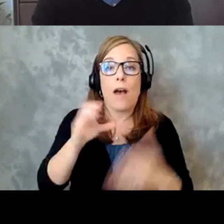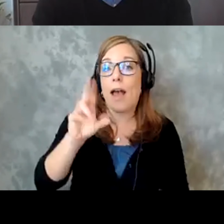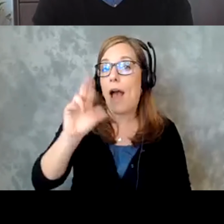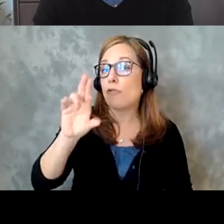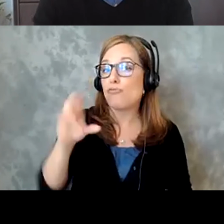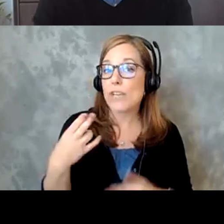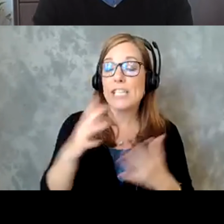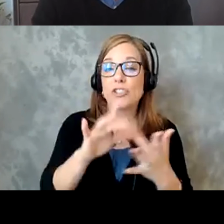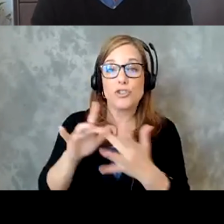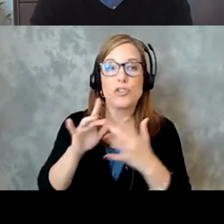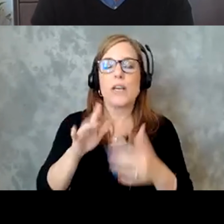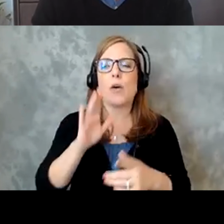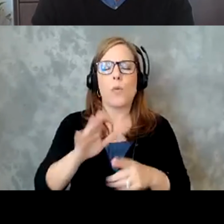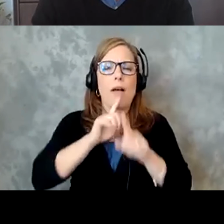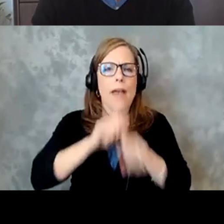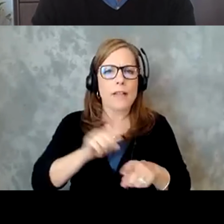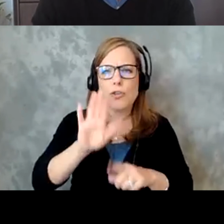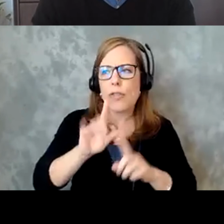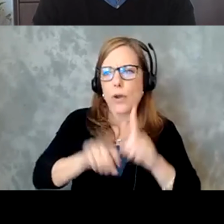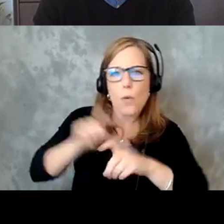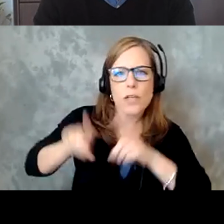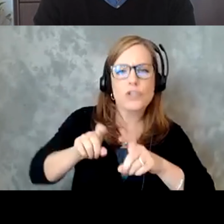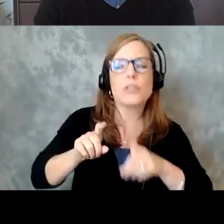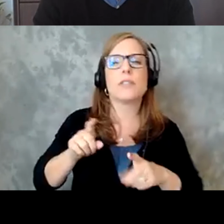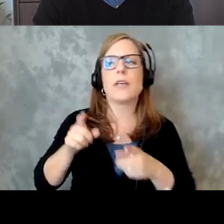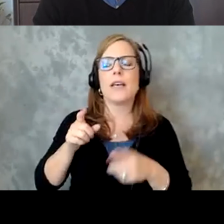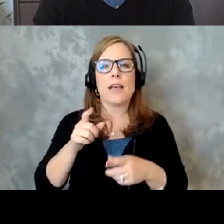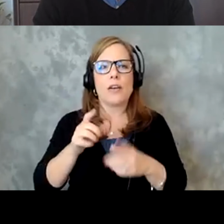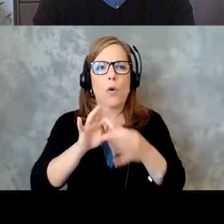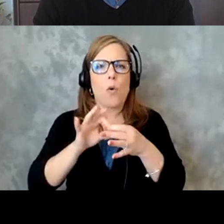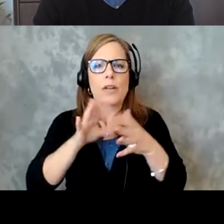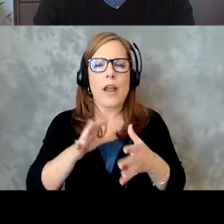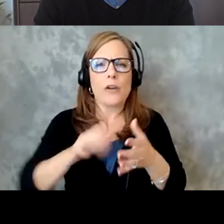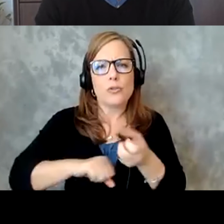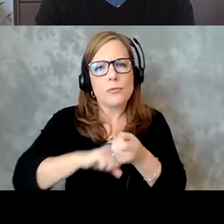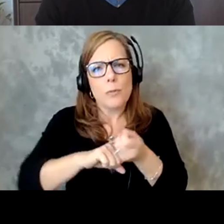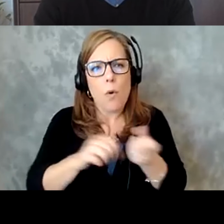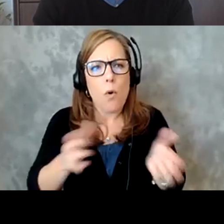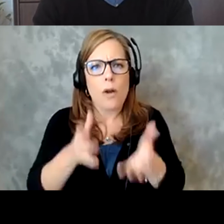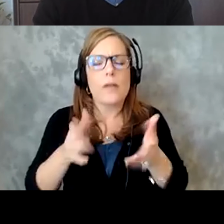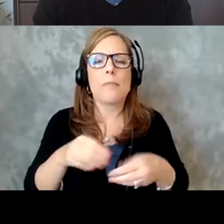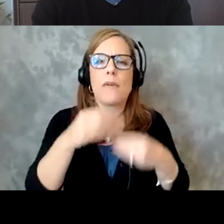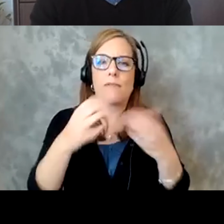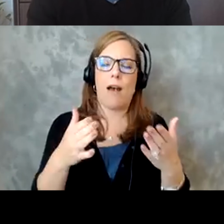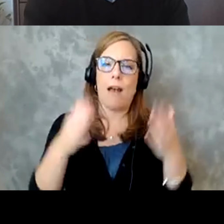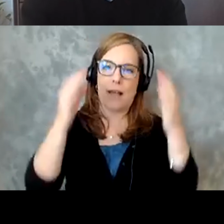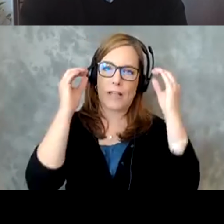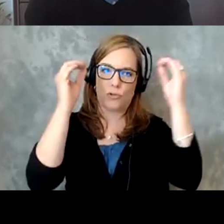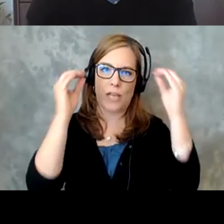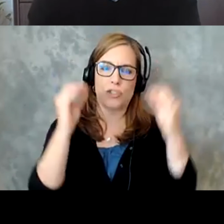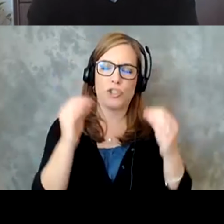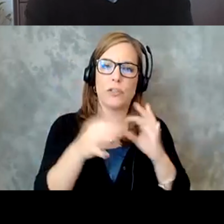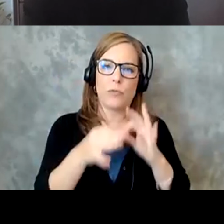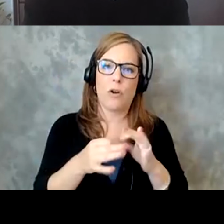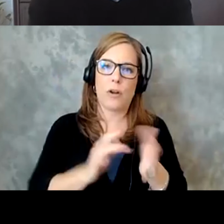individual questions, and are there to provide the health education that is, again, specific to the unique needs of